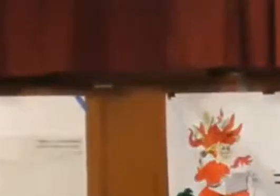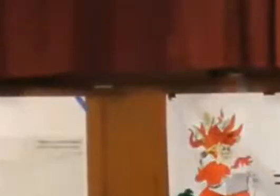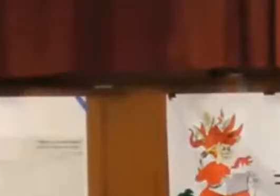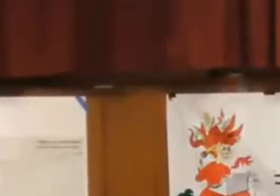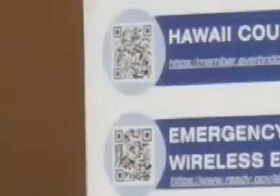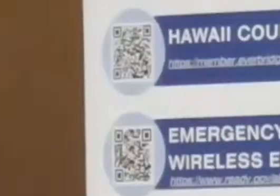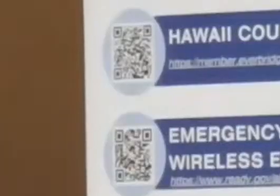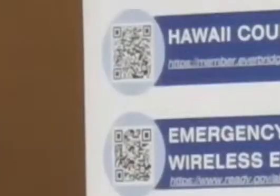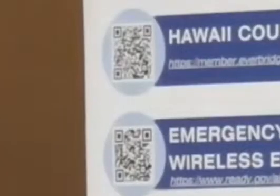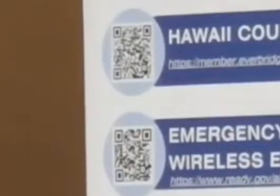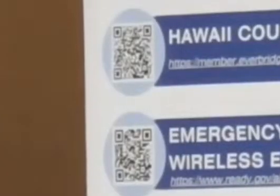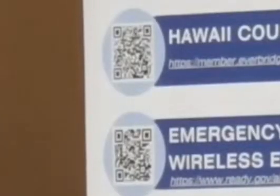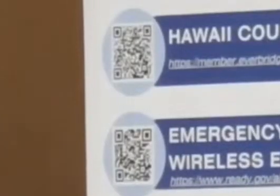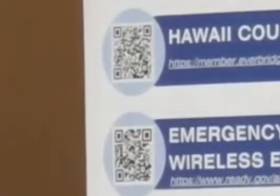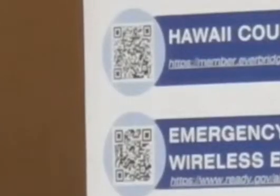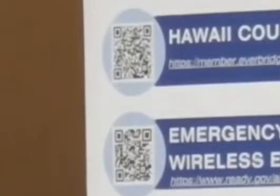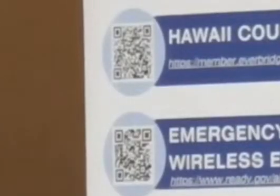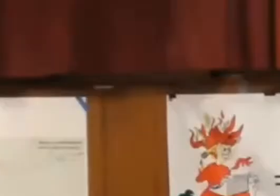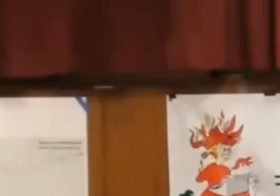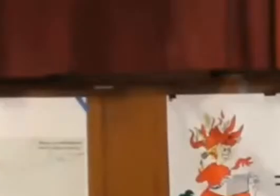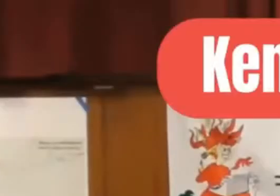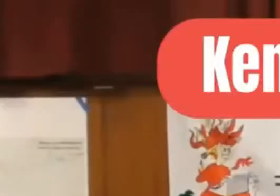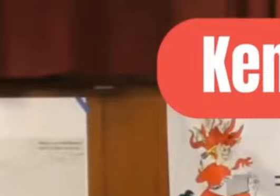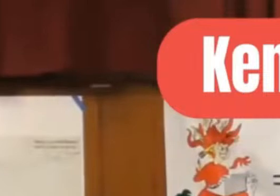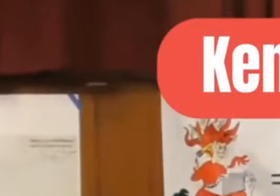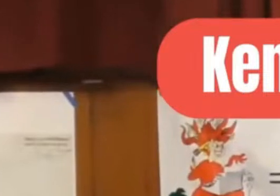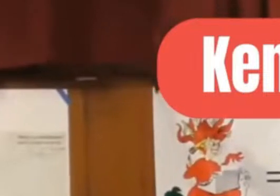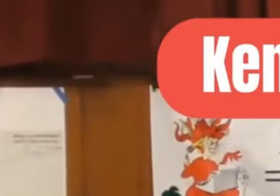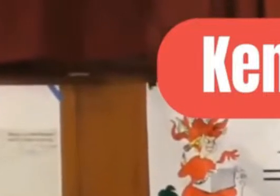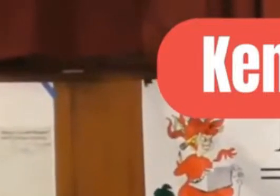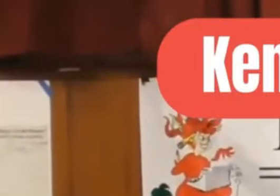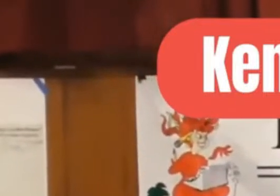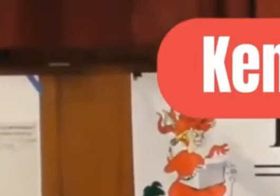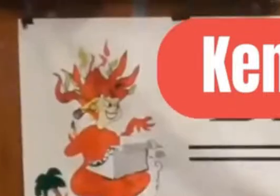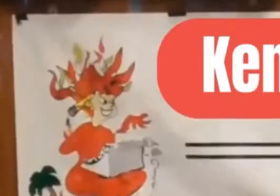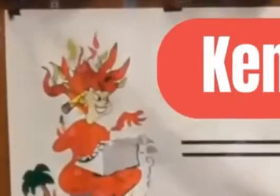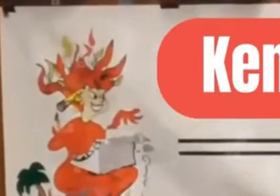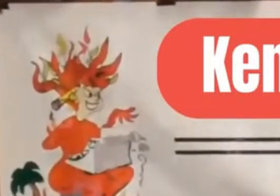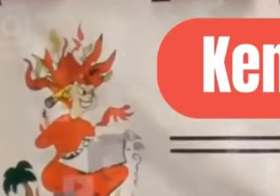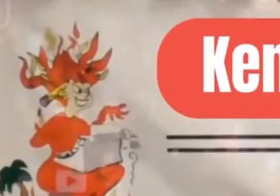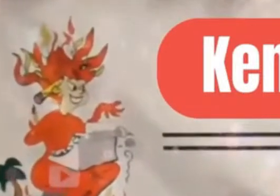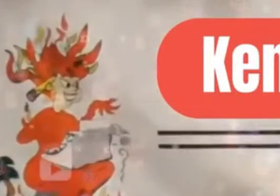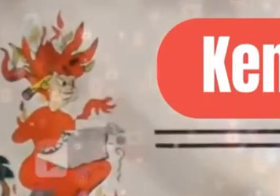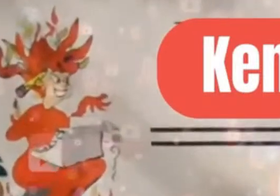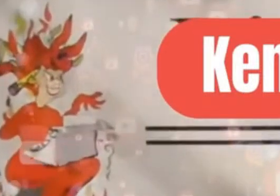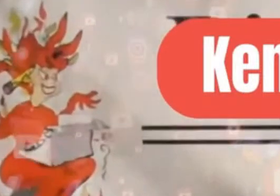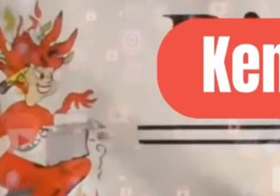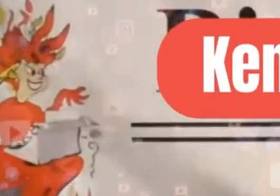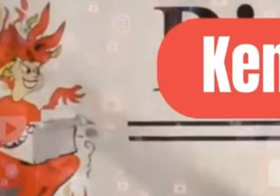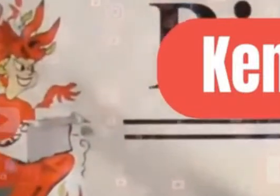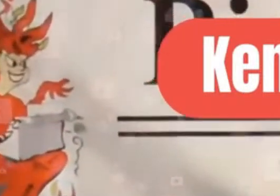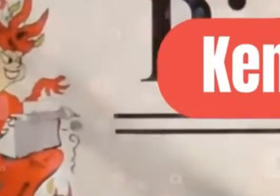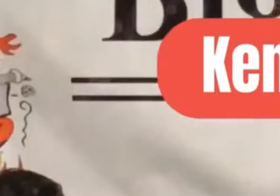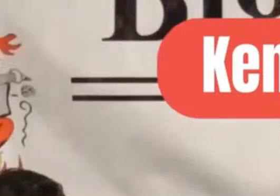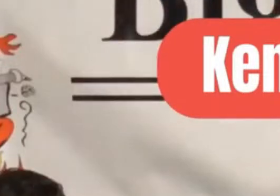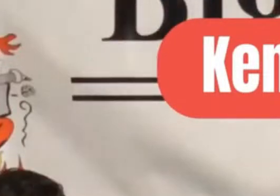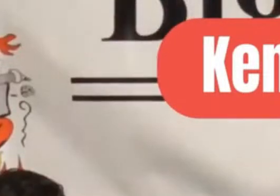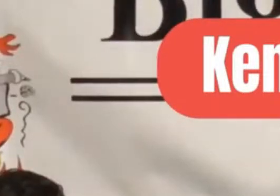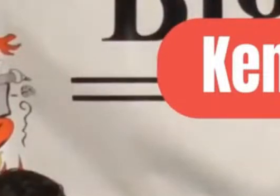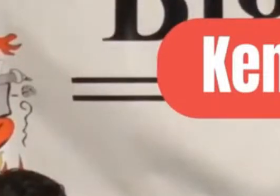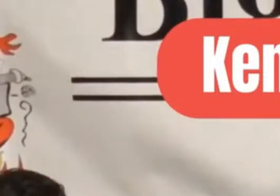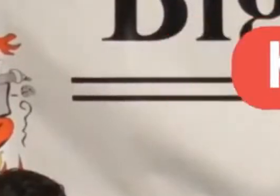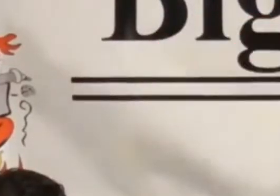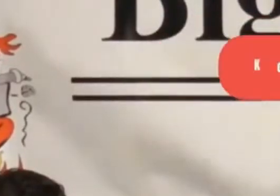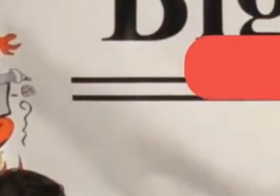One of the things that Talmadge and I were talking about was how do we deal with social media? It was something we needed to figure out and get right.